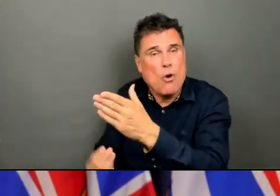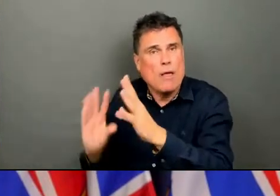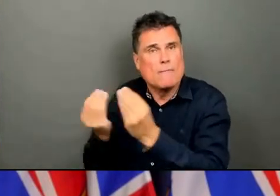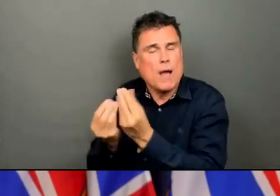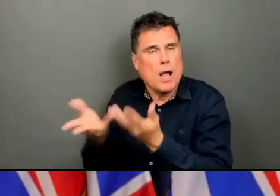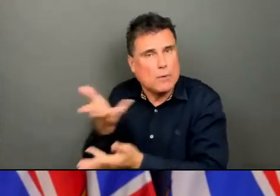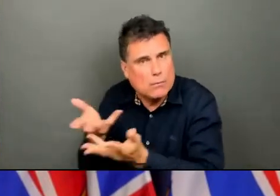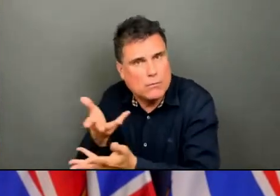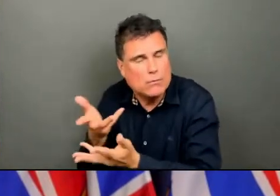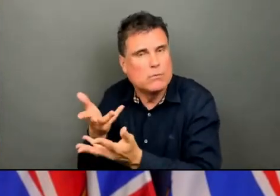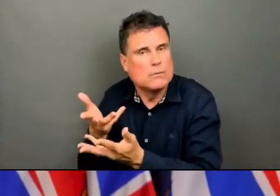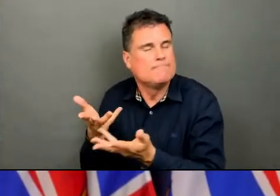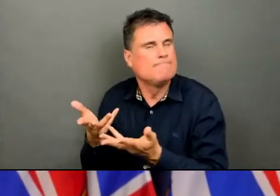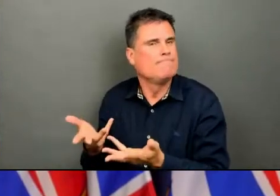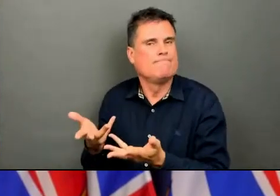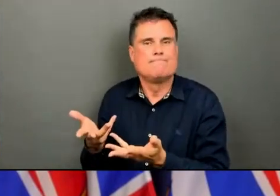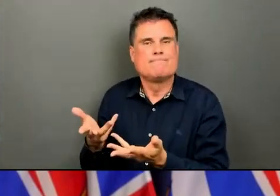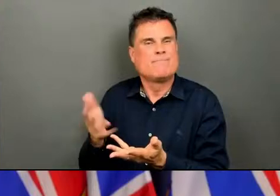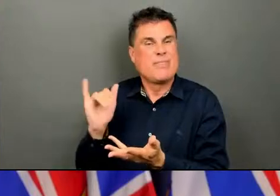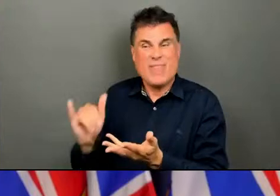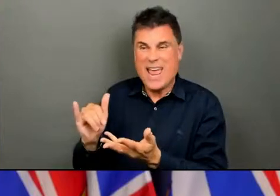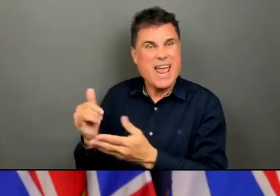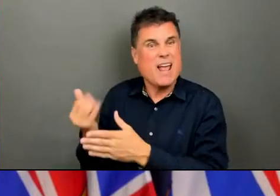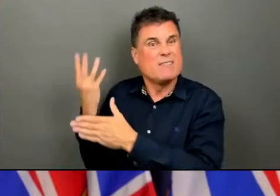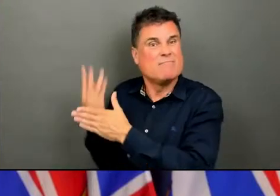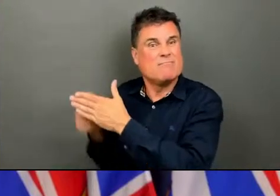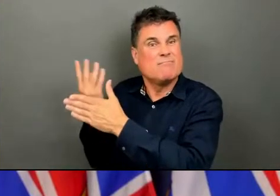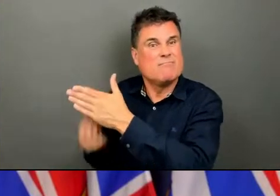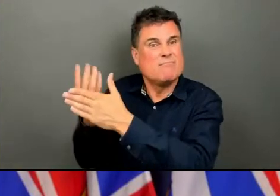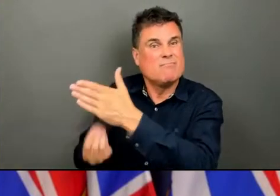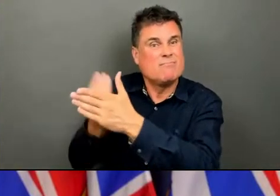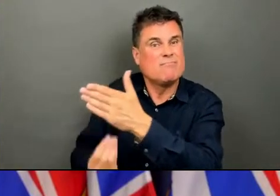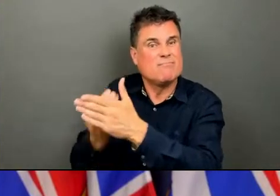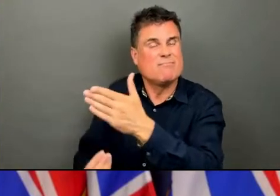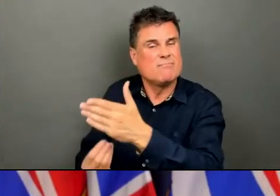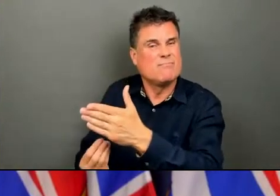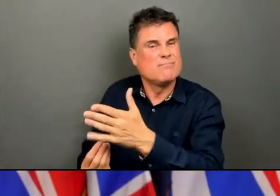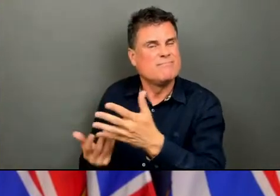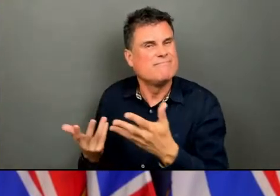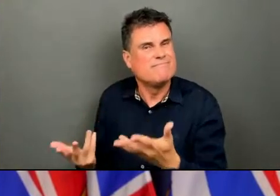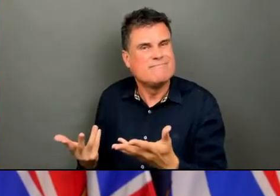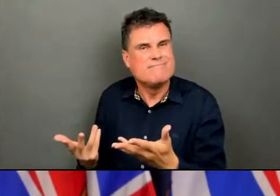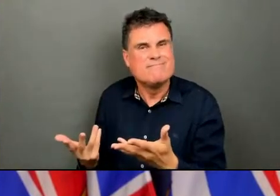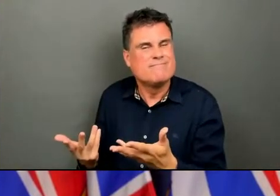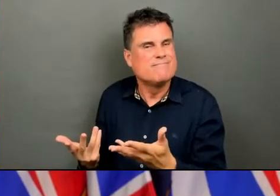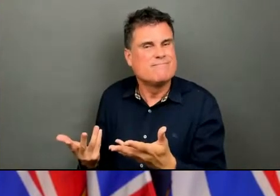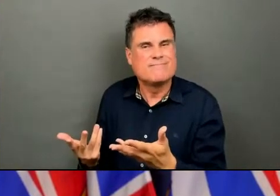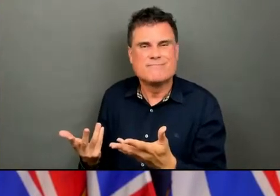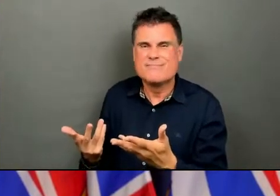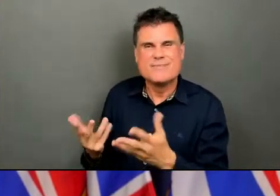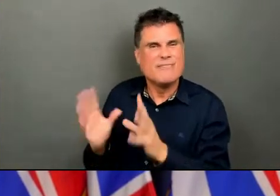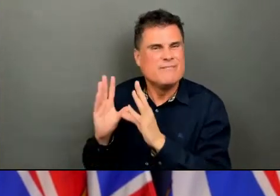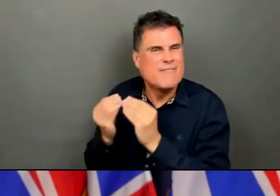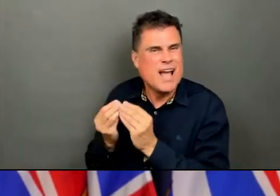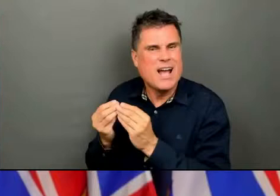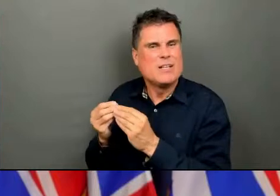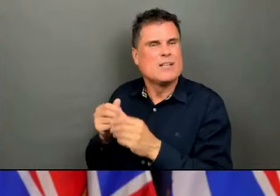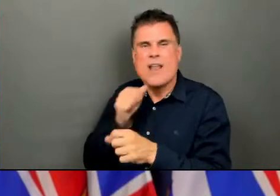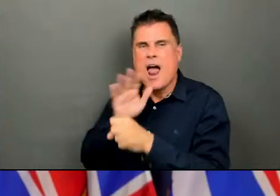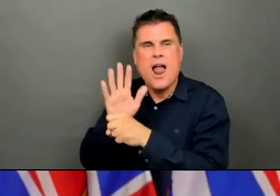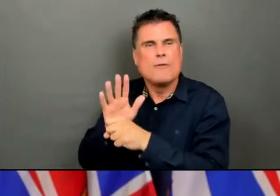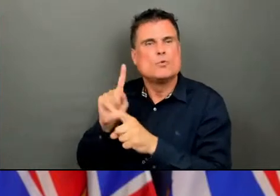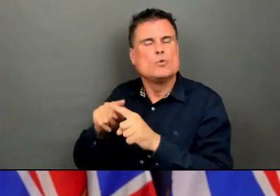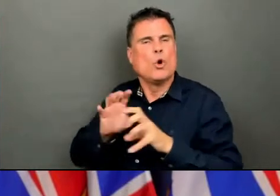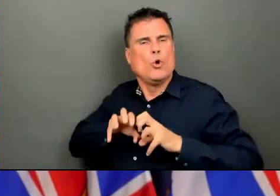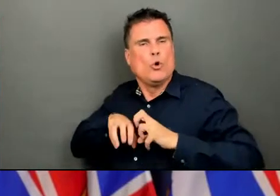in this pandemic from any cause, who have not had sufficient opportunity to grieve. So I want to pass on to that